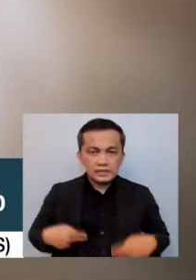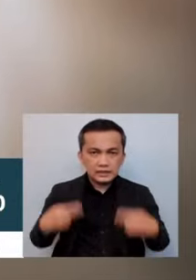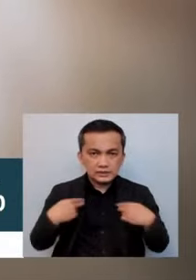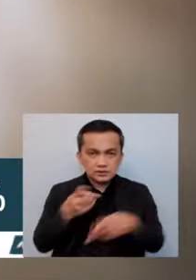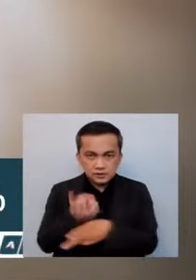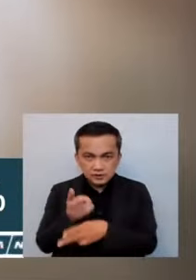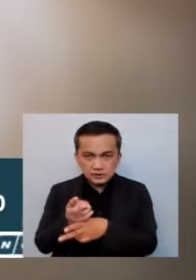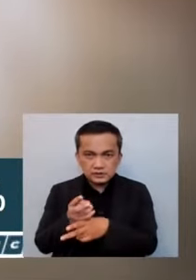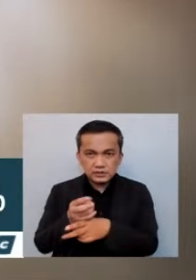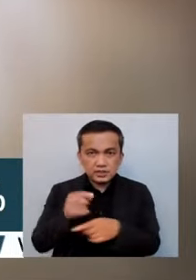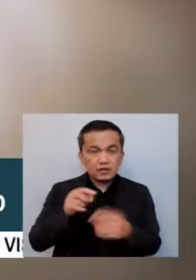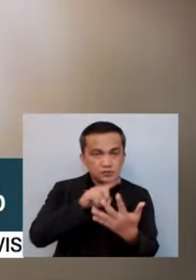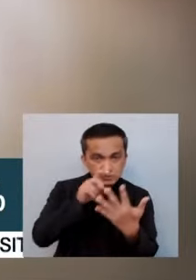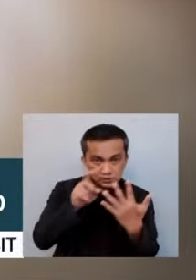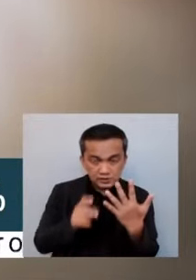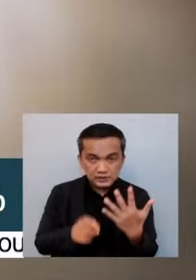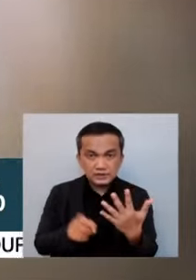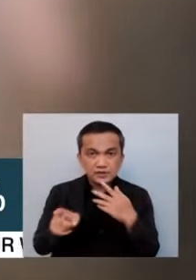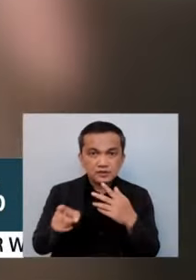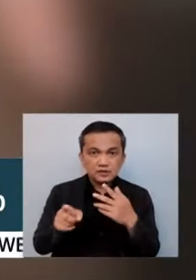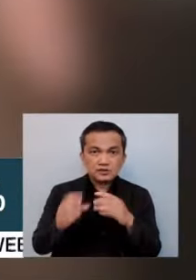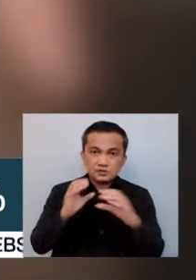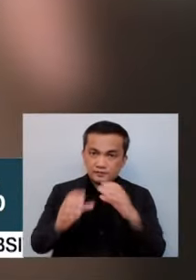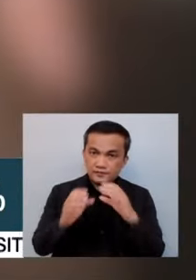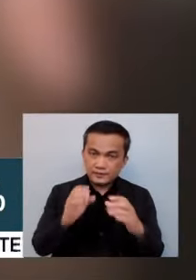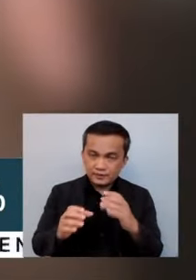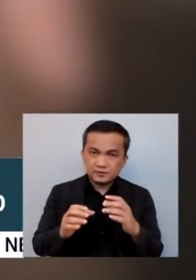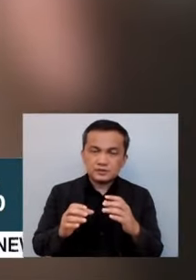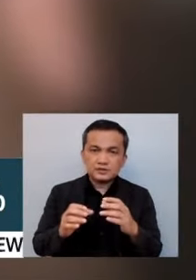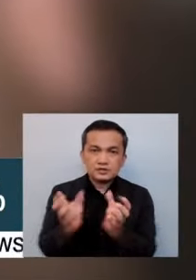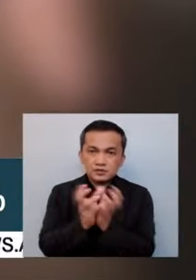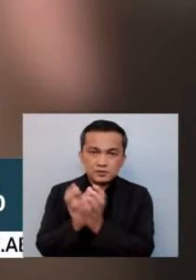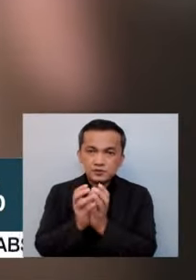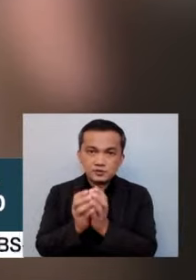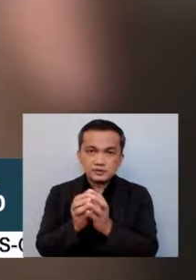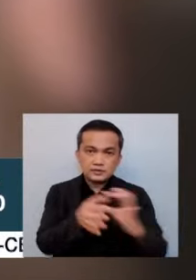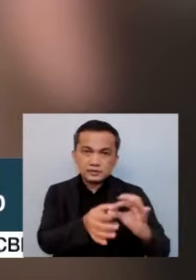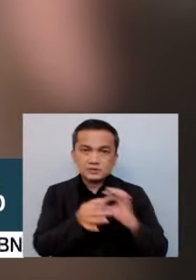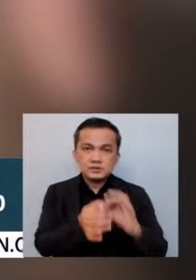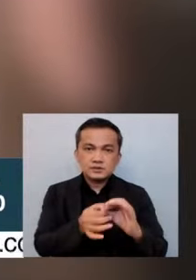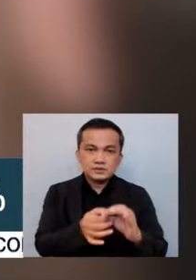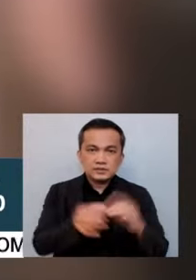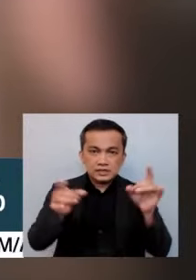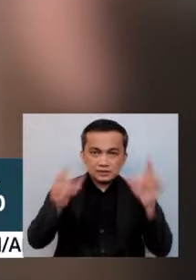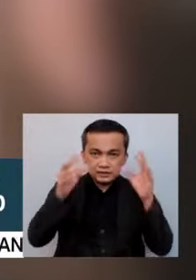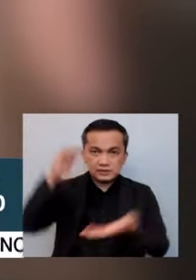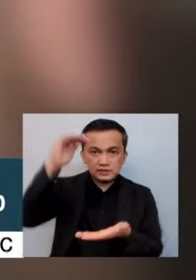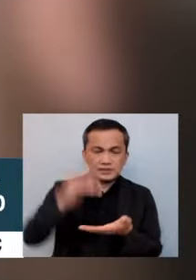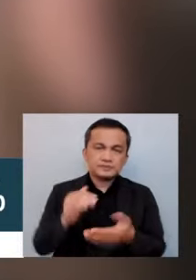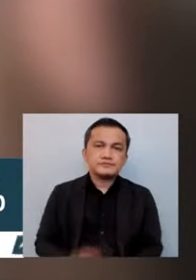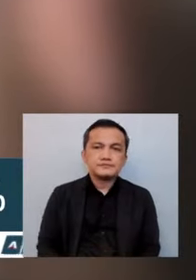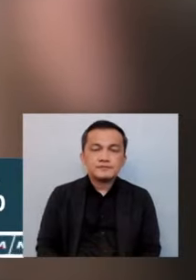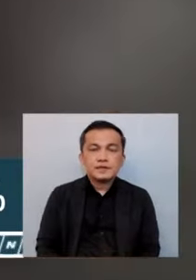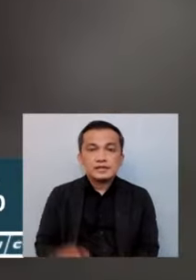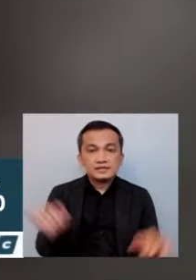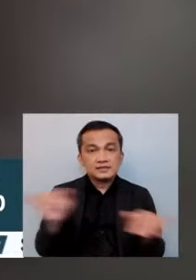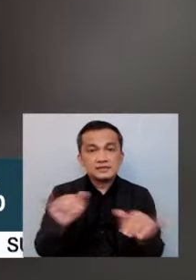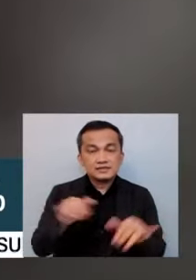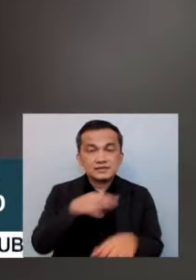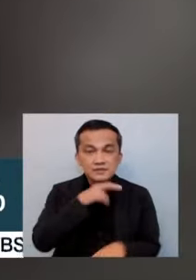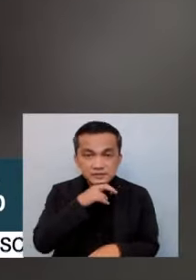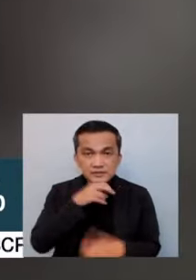contact tracing, and a tailored risk communication, community engagement, and risk reduction measures. Like other viral diseases,